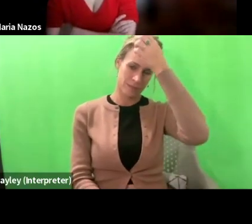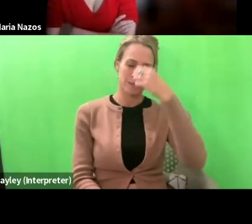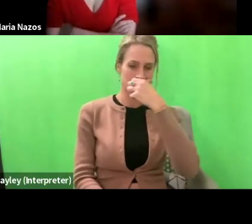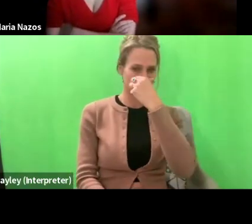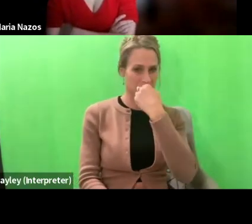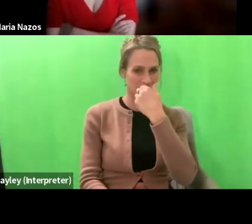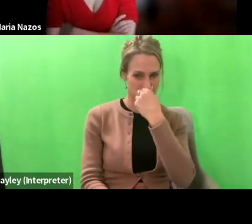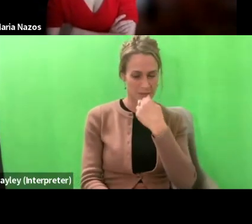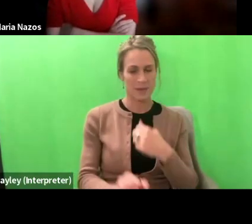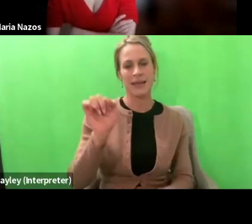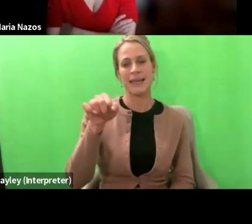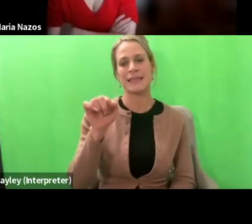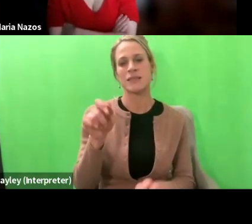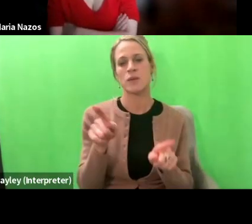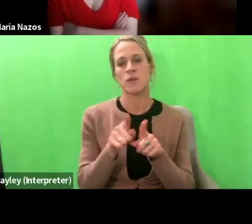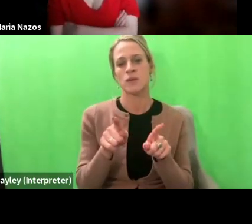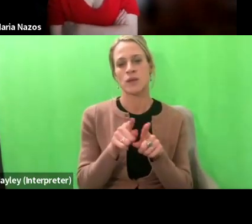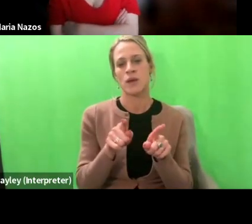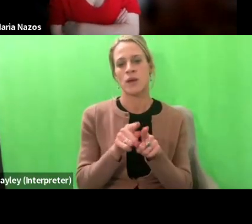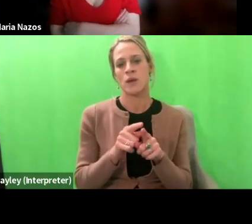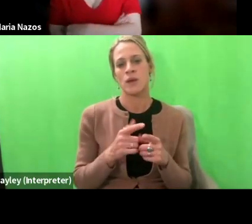Yes, I am also at the point of